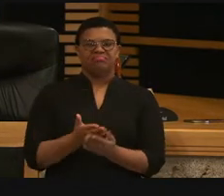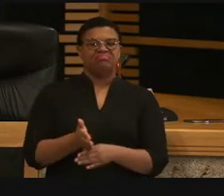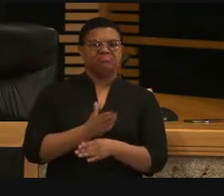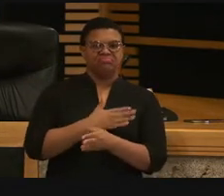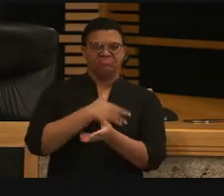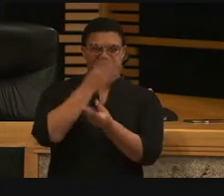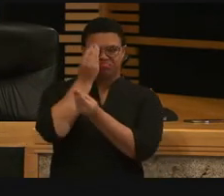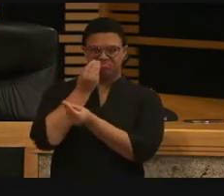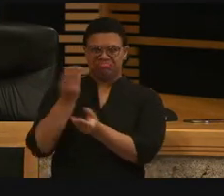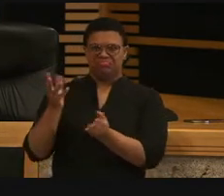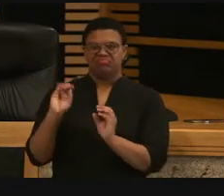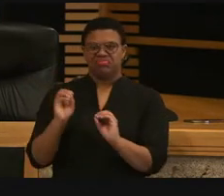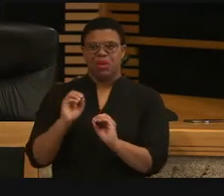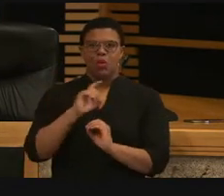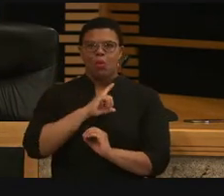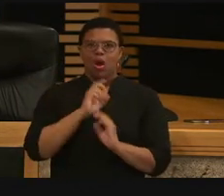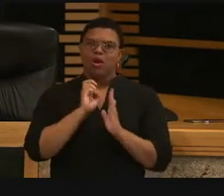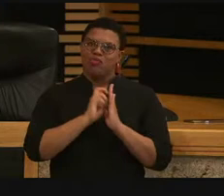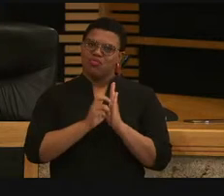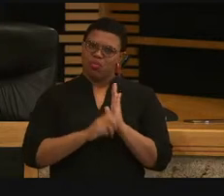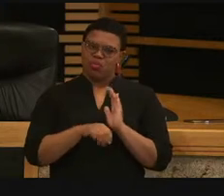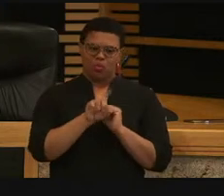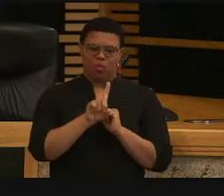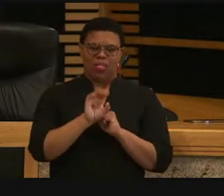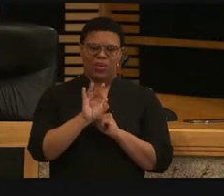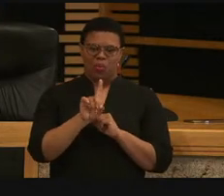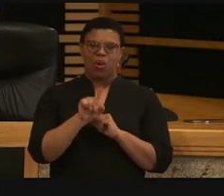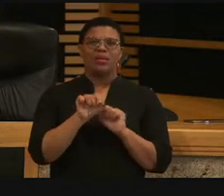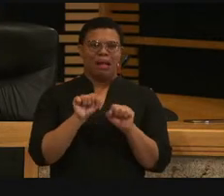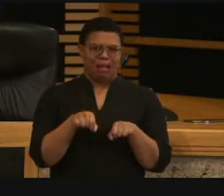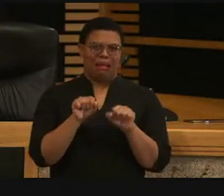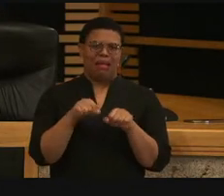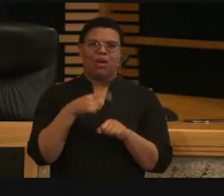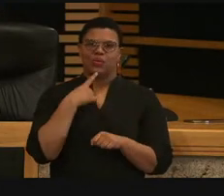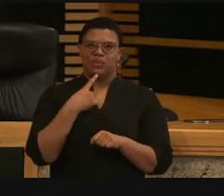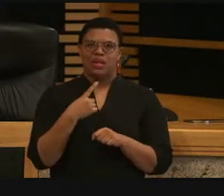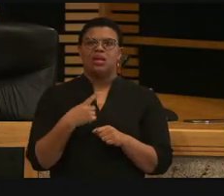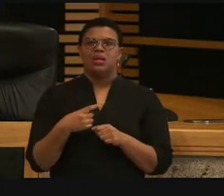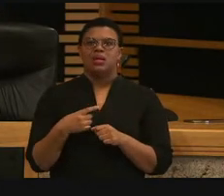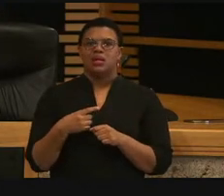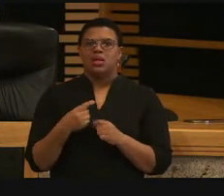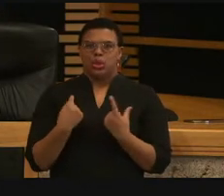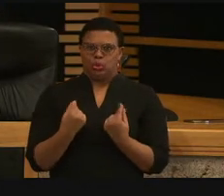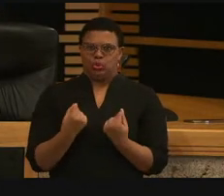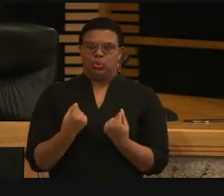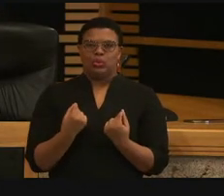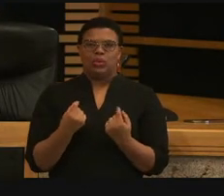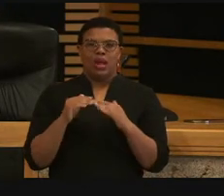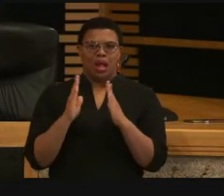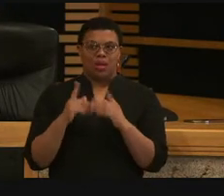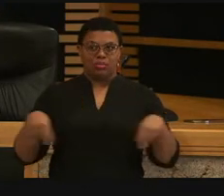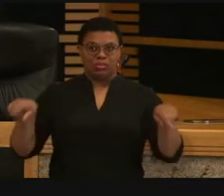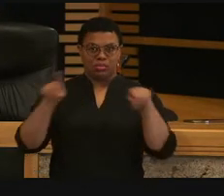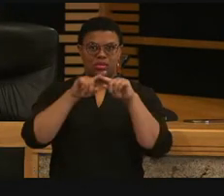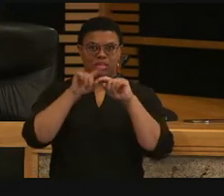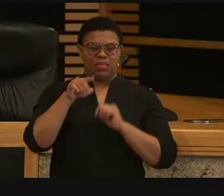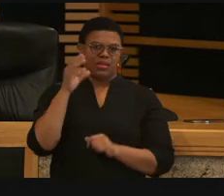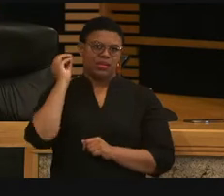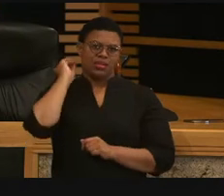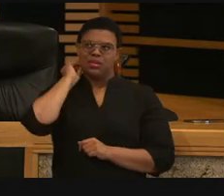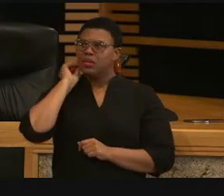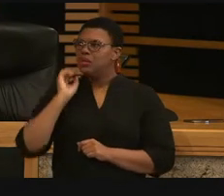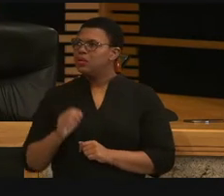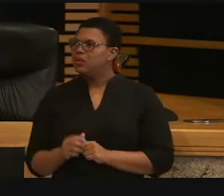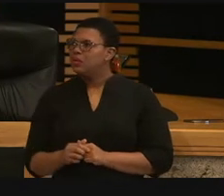in terms of Rule 131 that the House knows that many families would